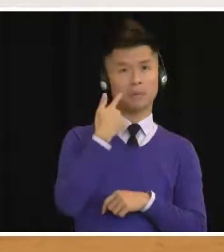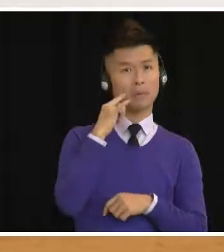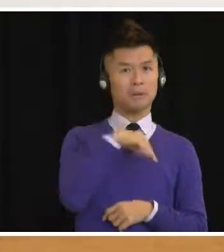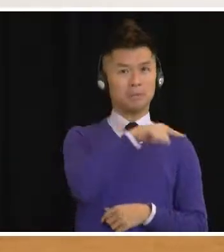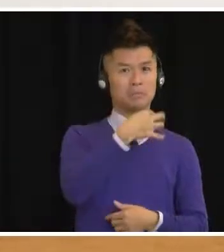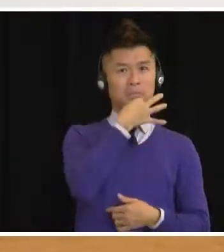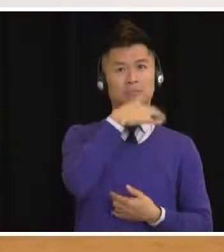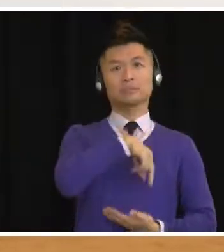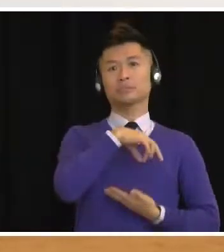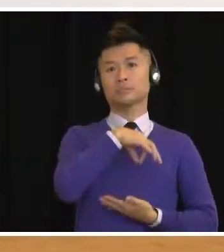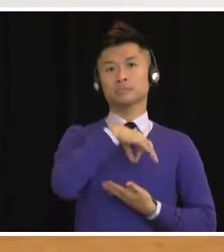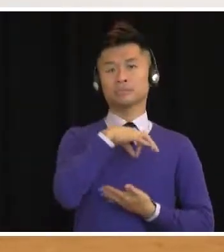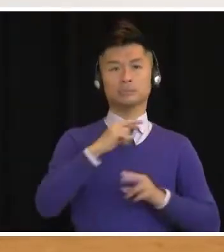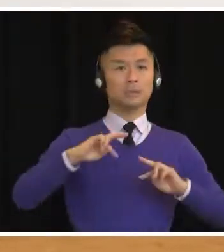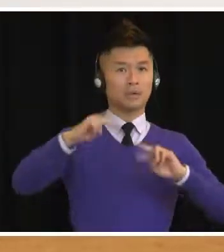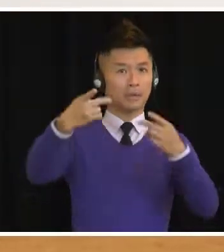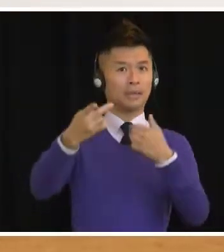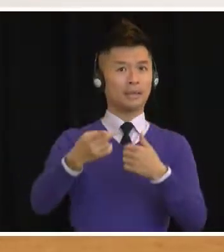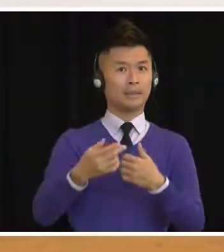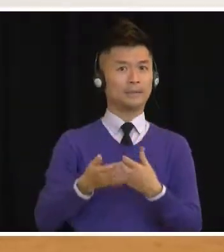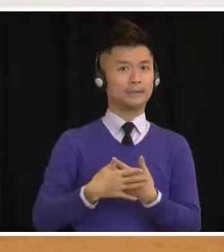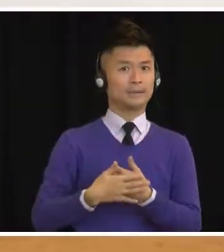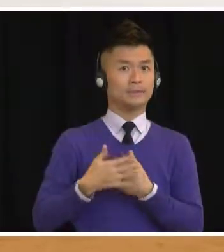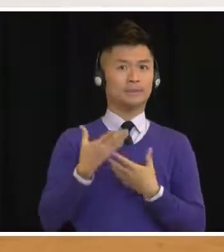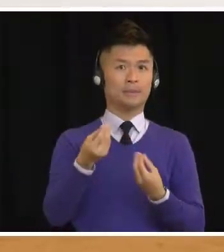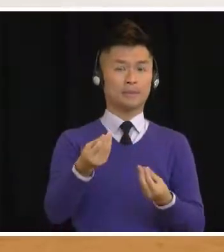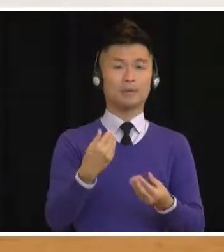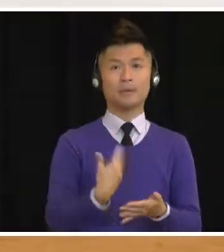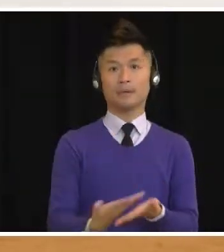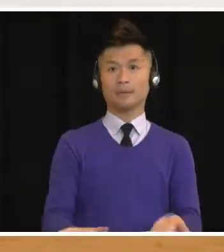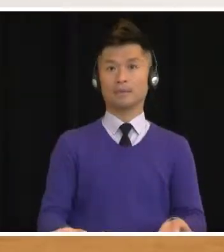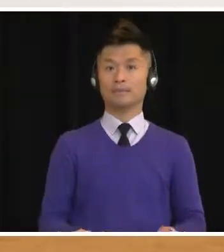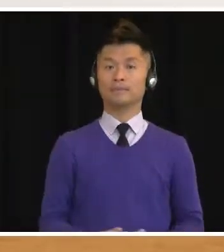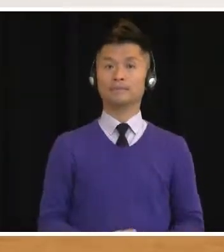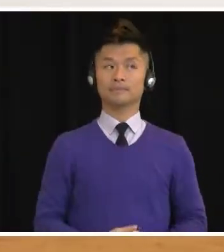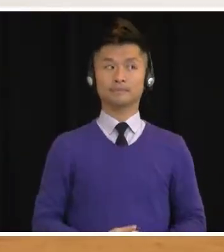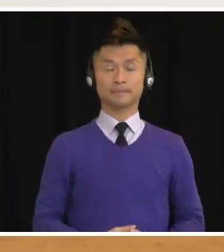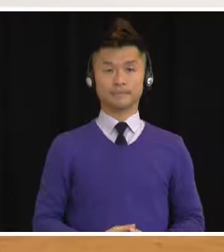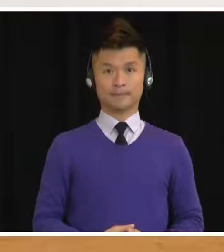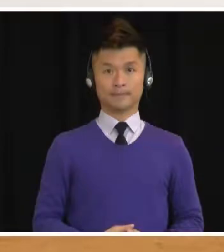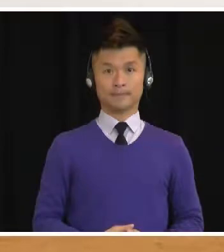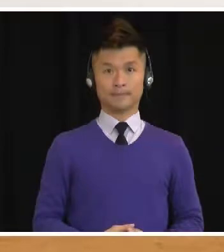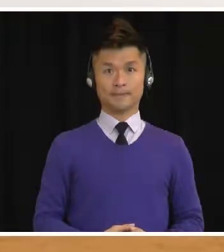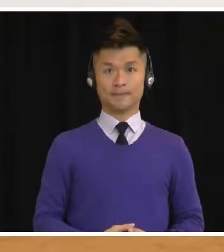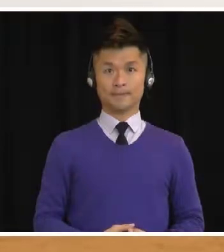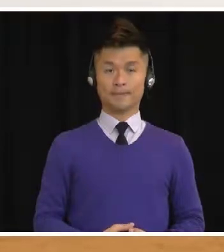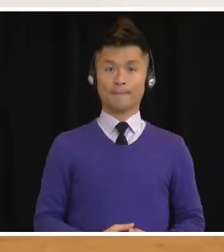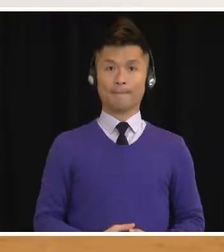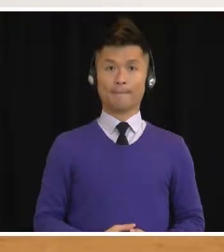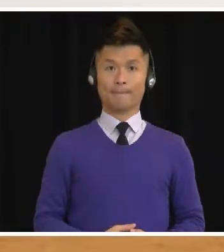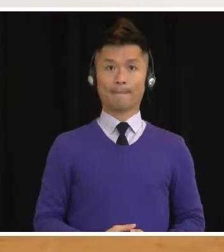a society, traditional society, with